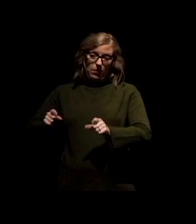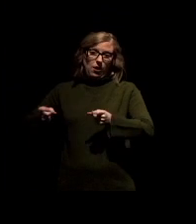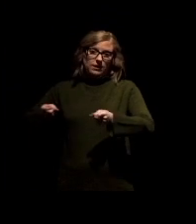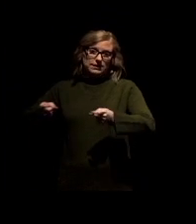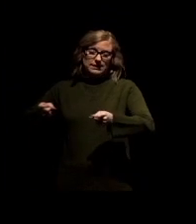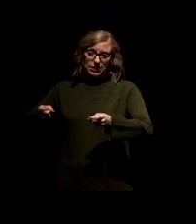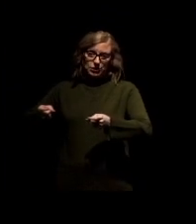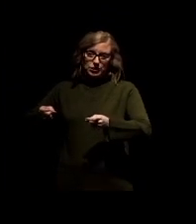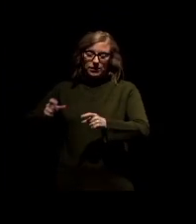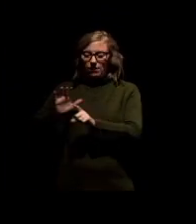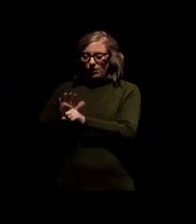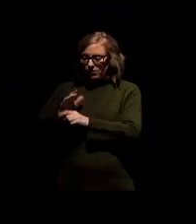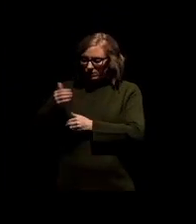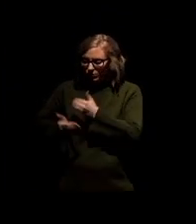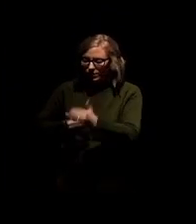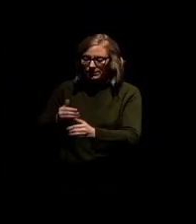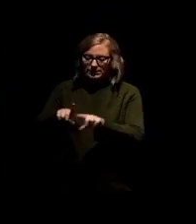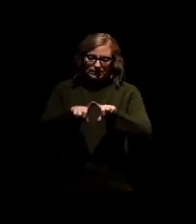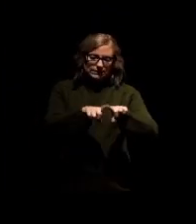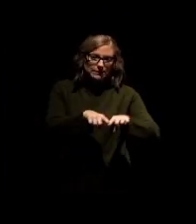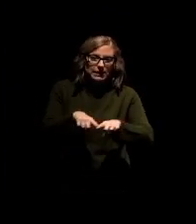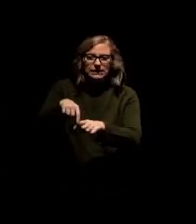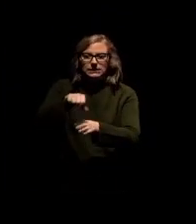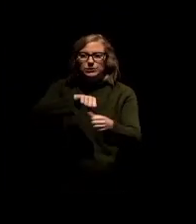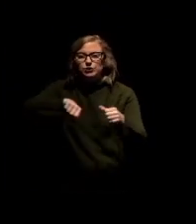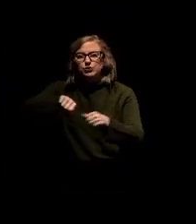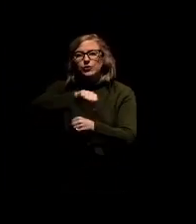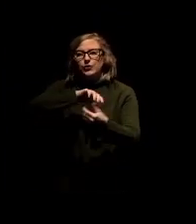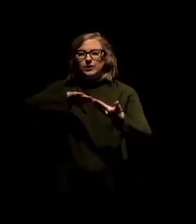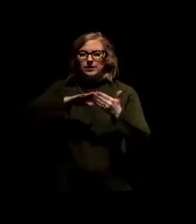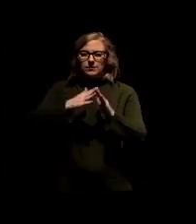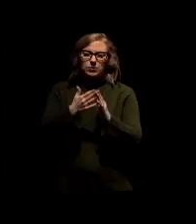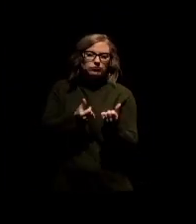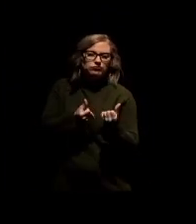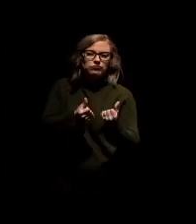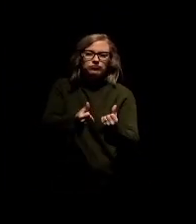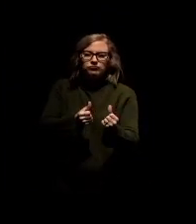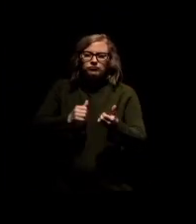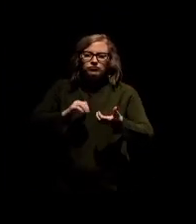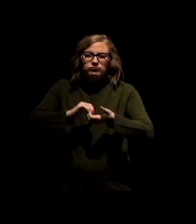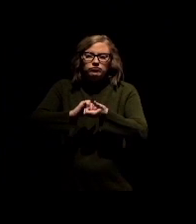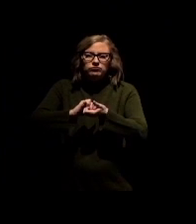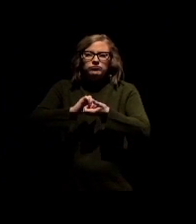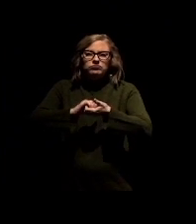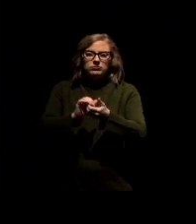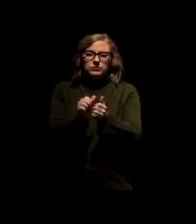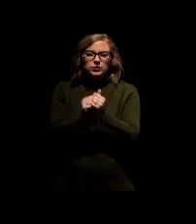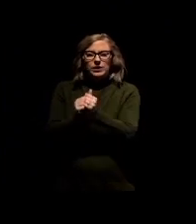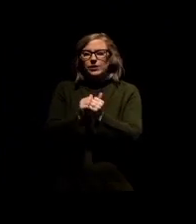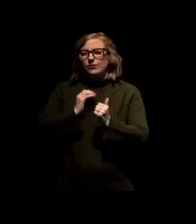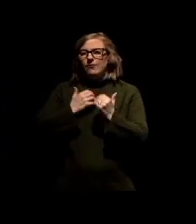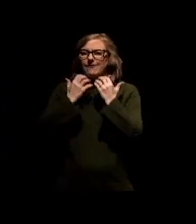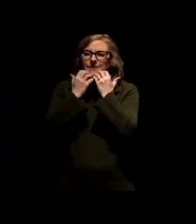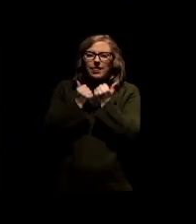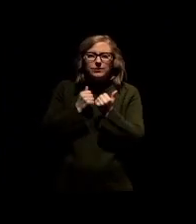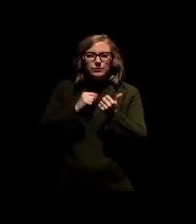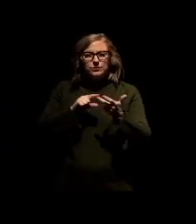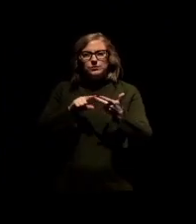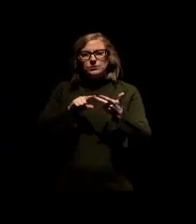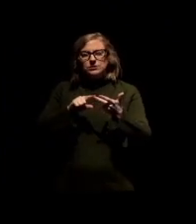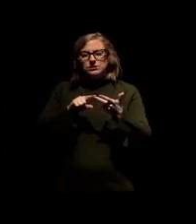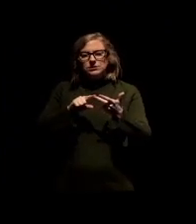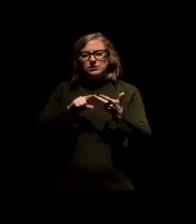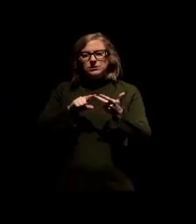processes and those reliance on each other and the community and our values and our way